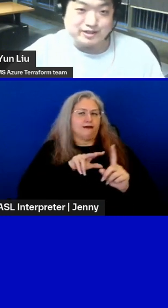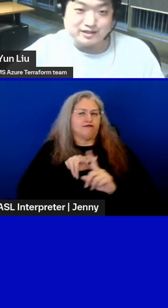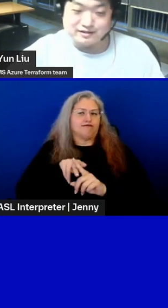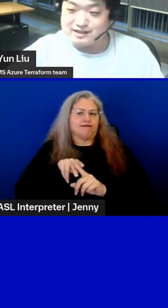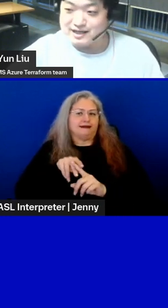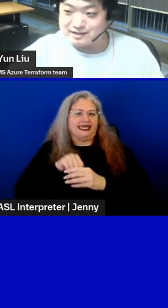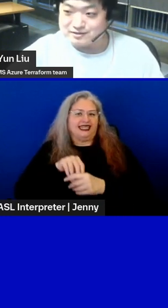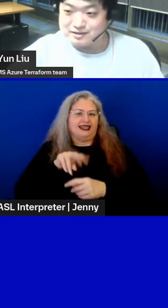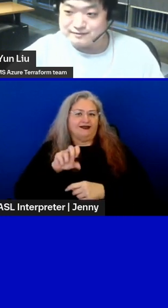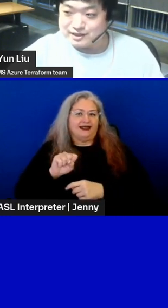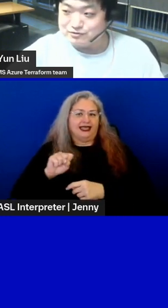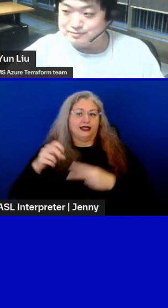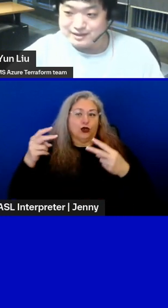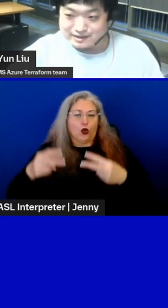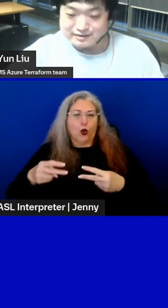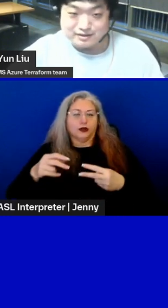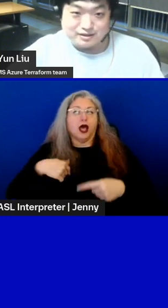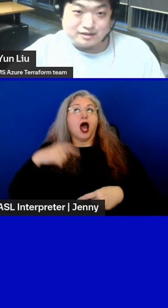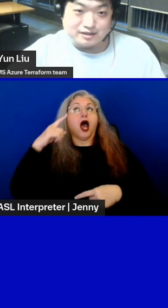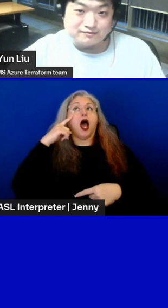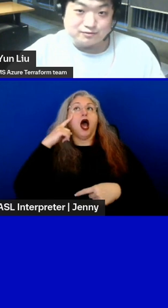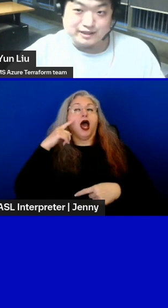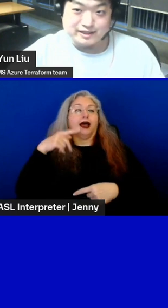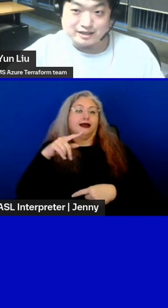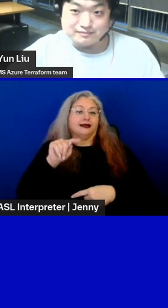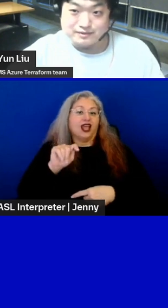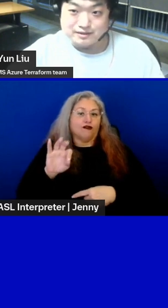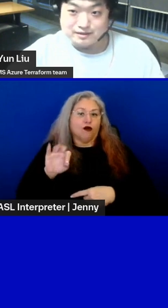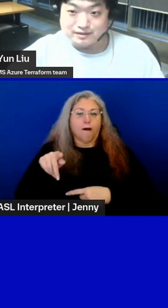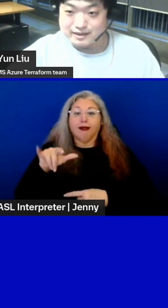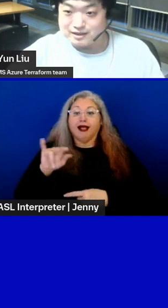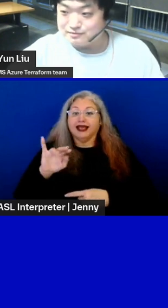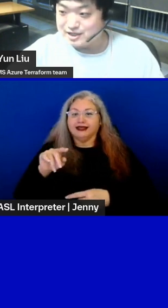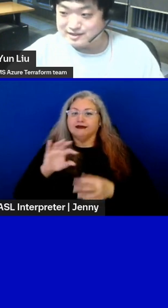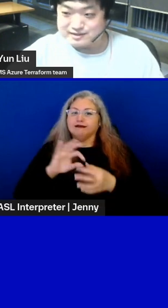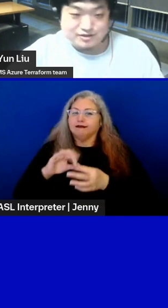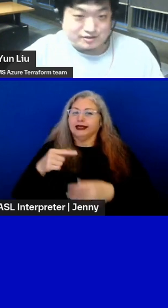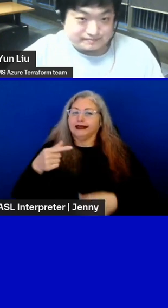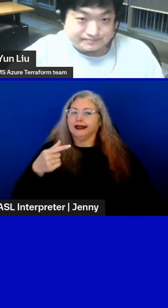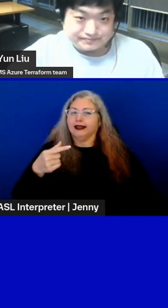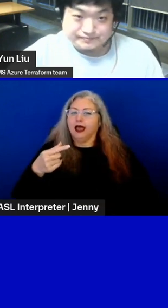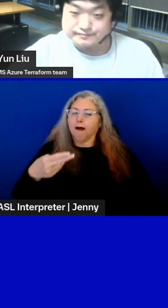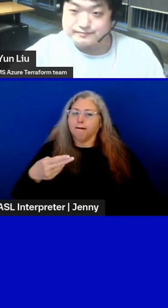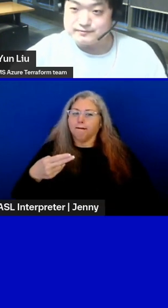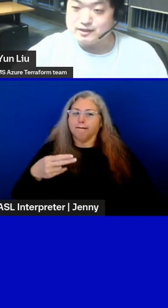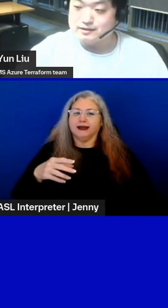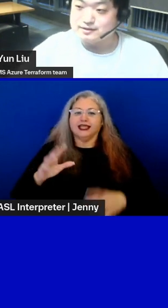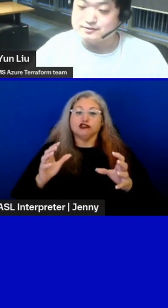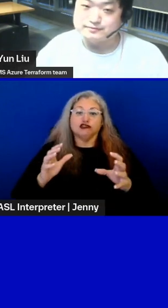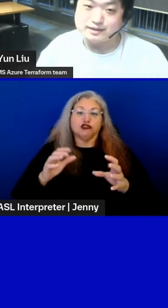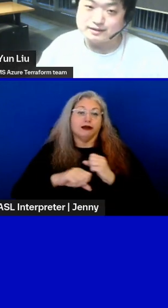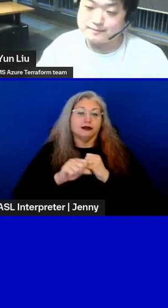this bringing the idea of Terraform plugin for GitHub chat extension.